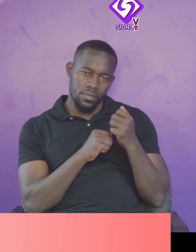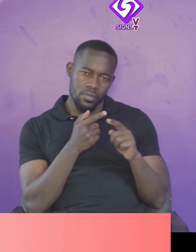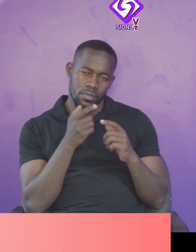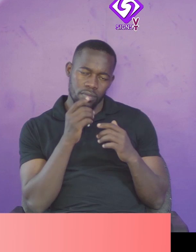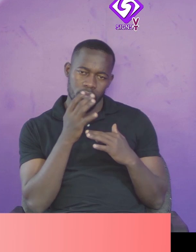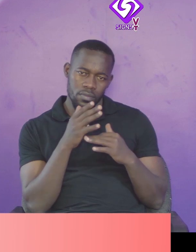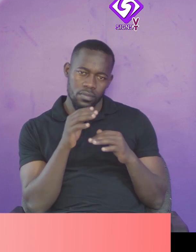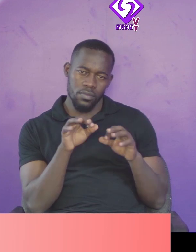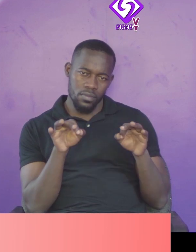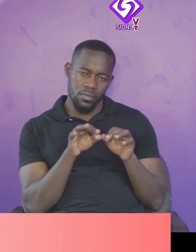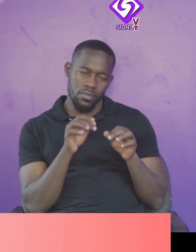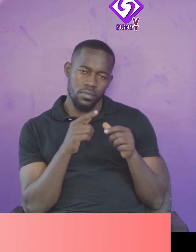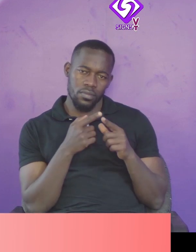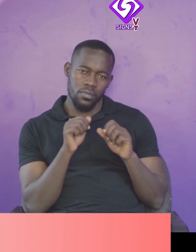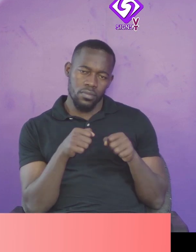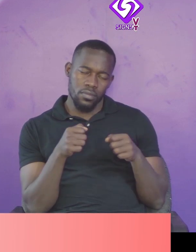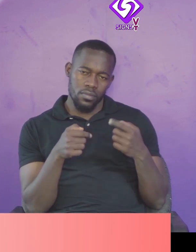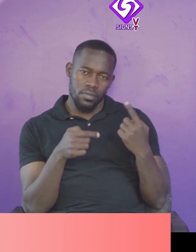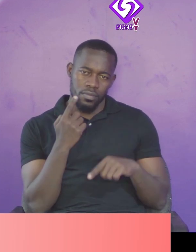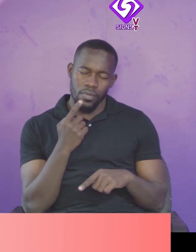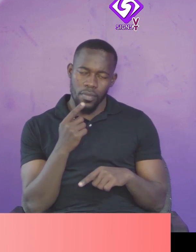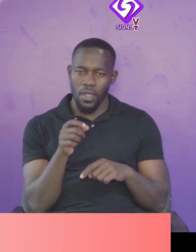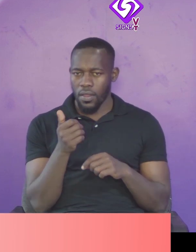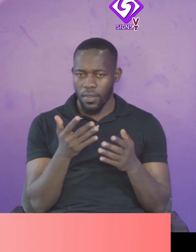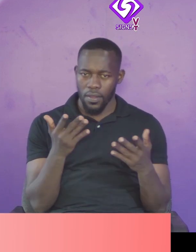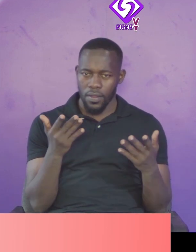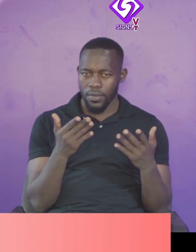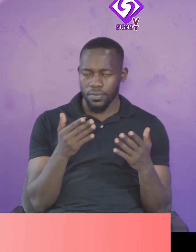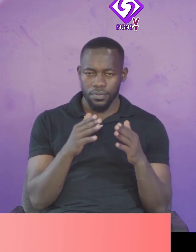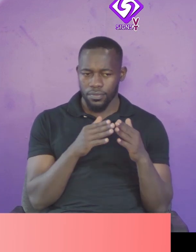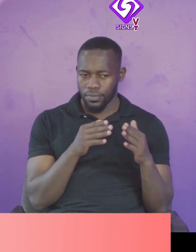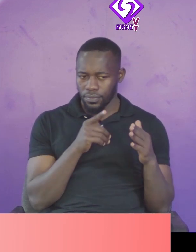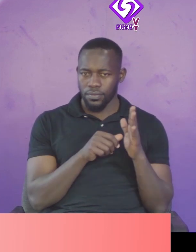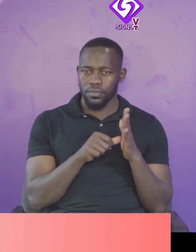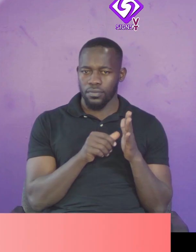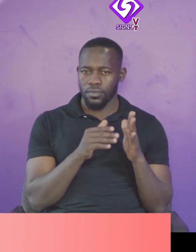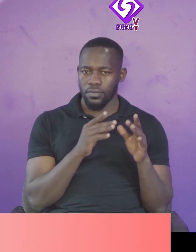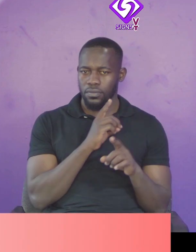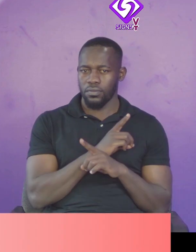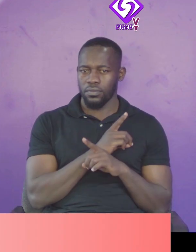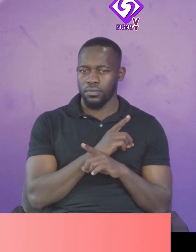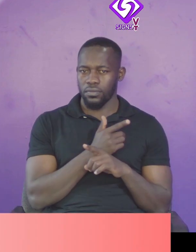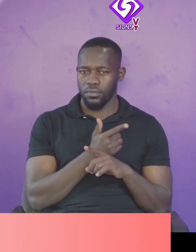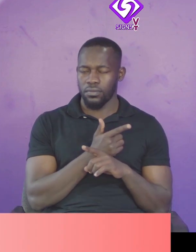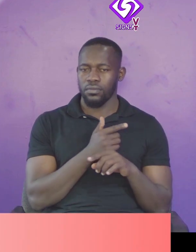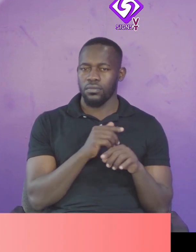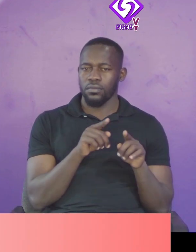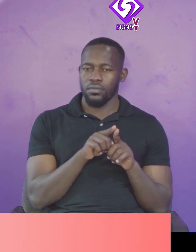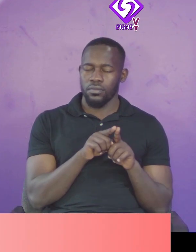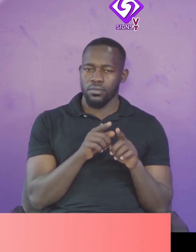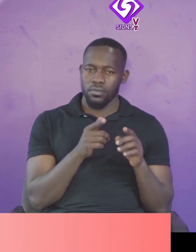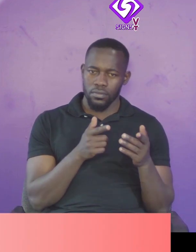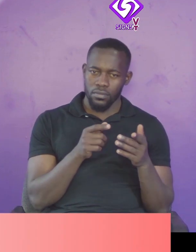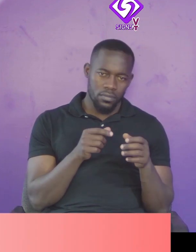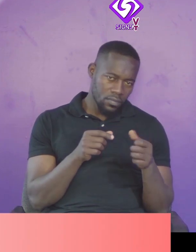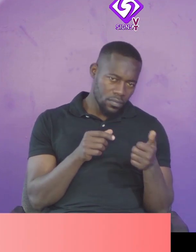other thing is that we accept that defense is weak. Now that Mosquera